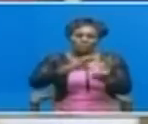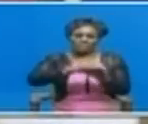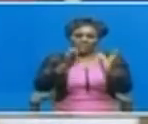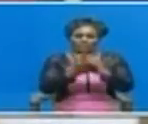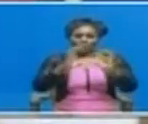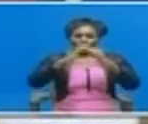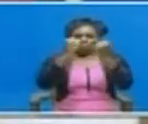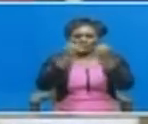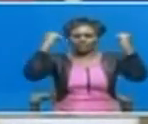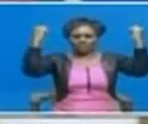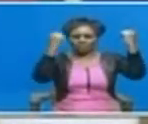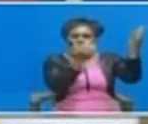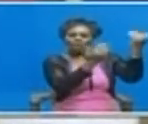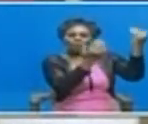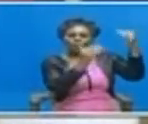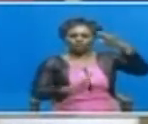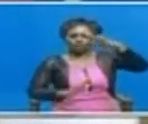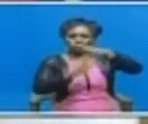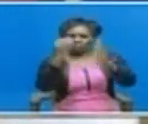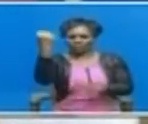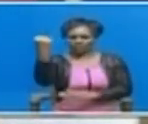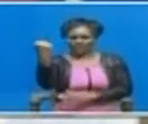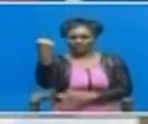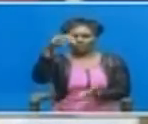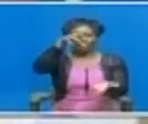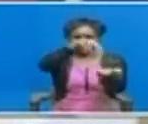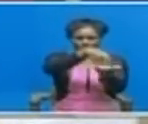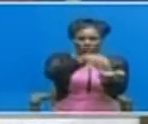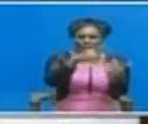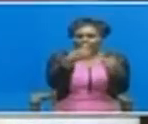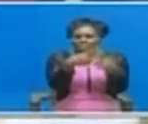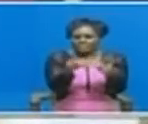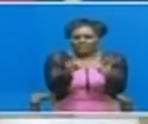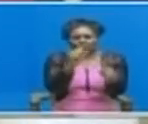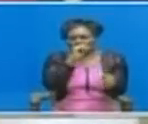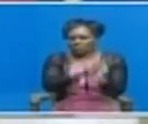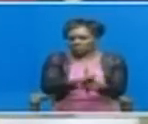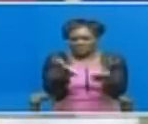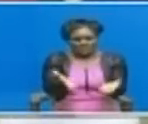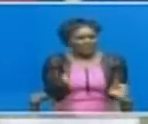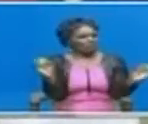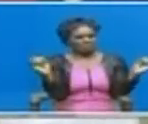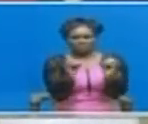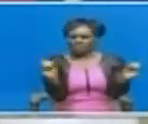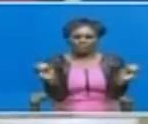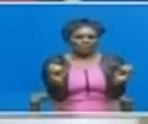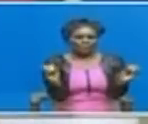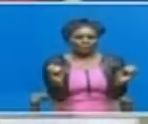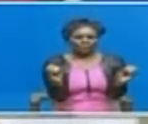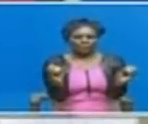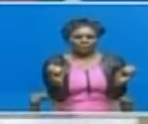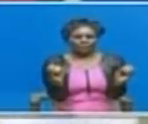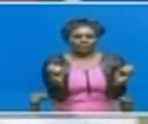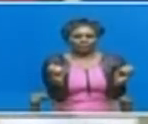champion. I'm hoping for top five finishes, but I can't promise anything. I'm still getting used to my car.